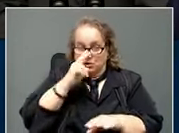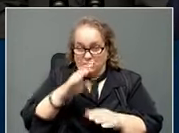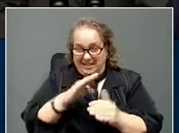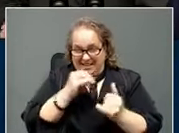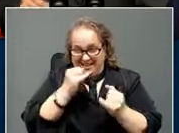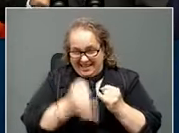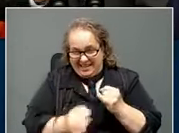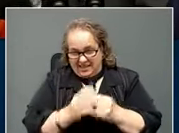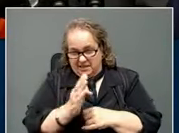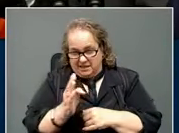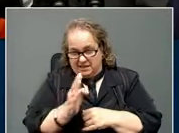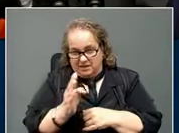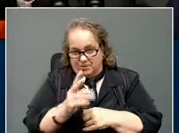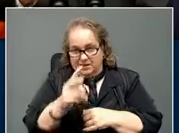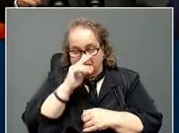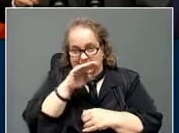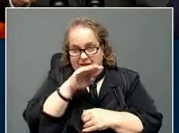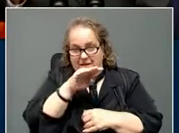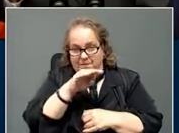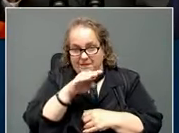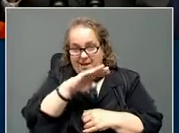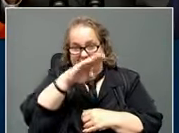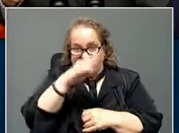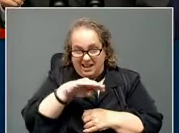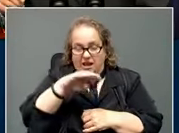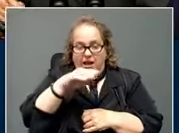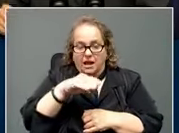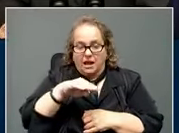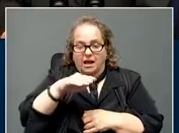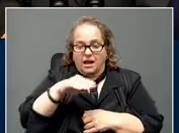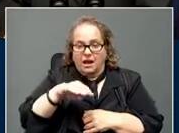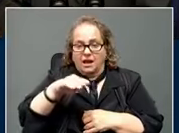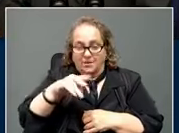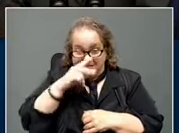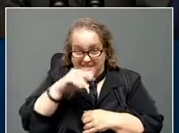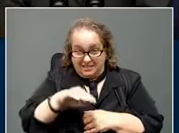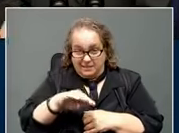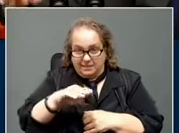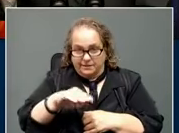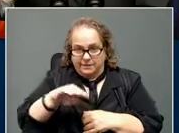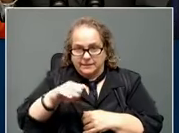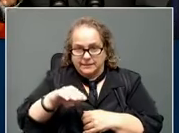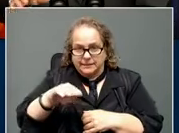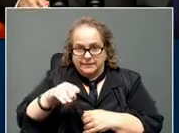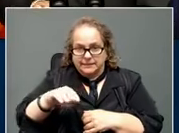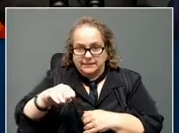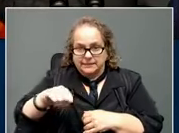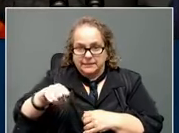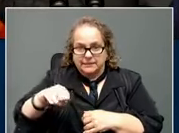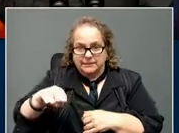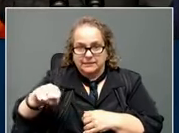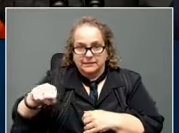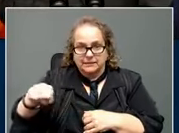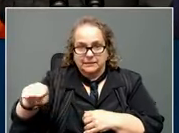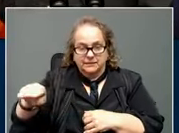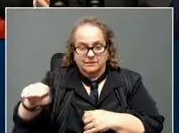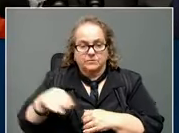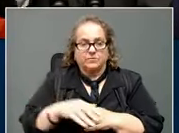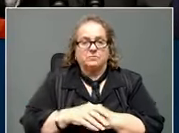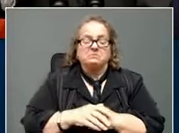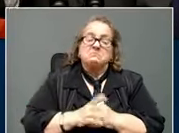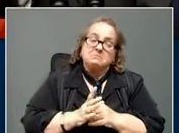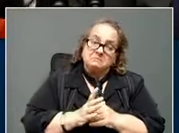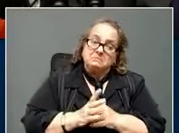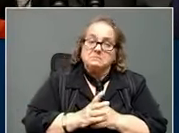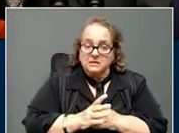is that plateau going up a little, going down a little, going up a little, going down a little. And let's not sneeze at the fact that it's